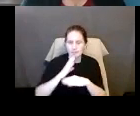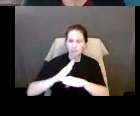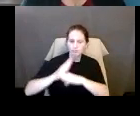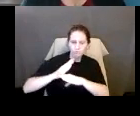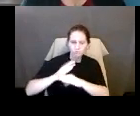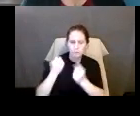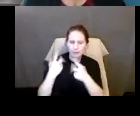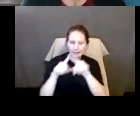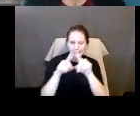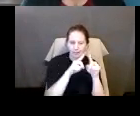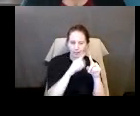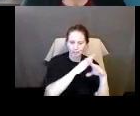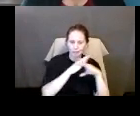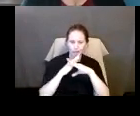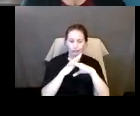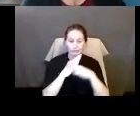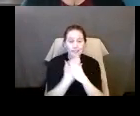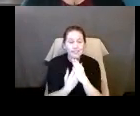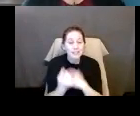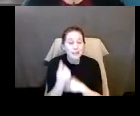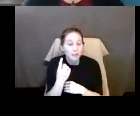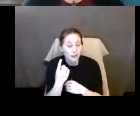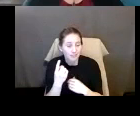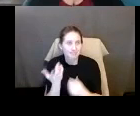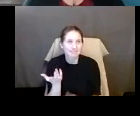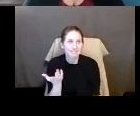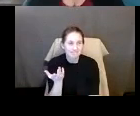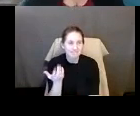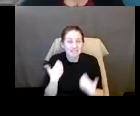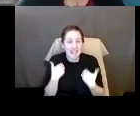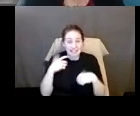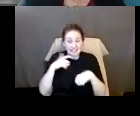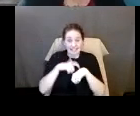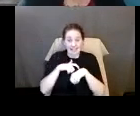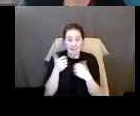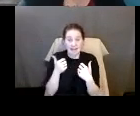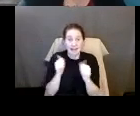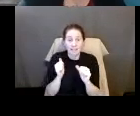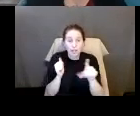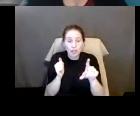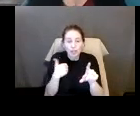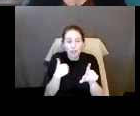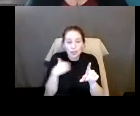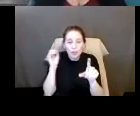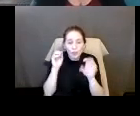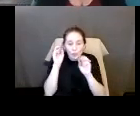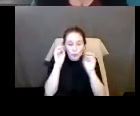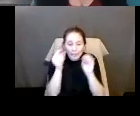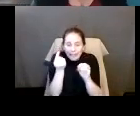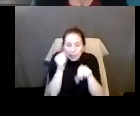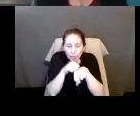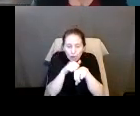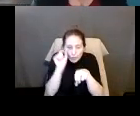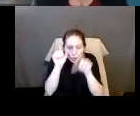many ways. And somebody took the time and effort to put tons of little